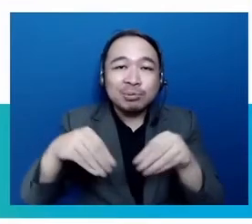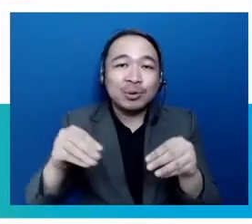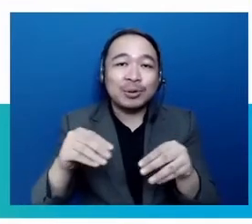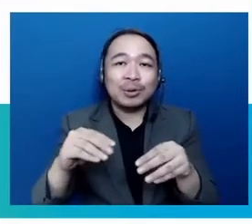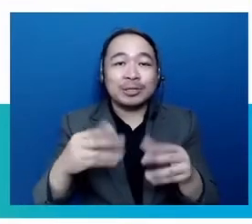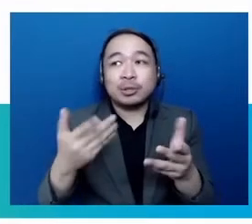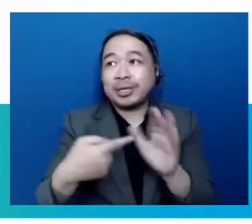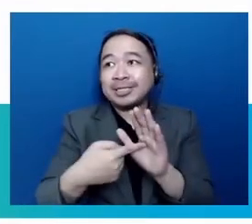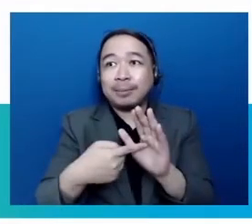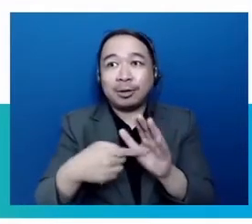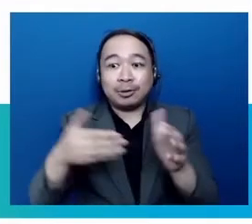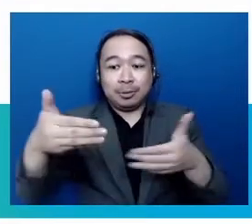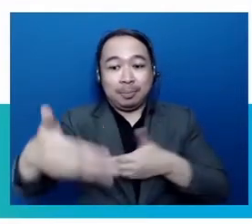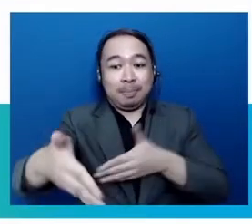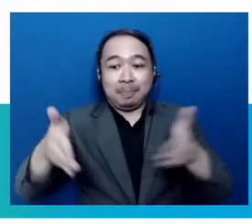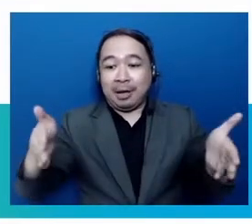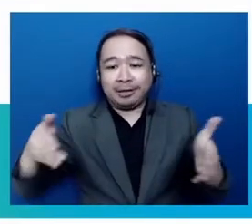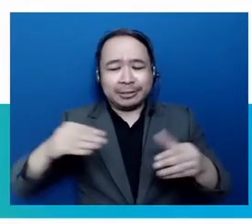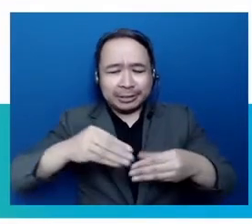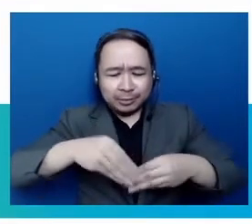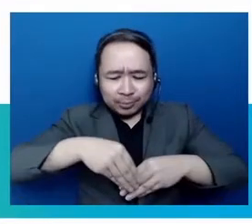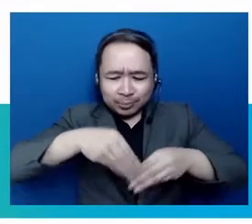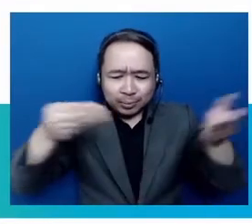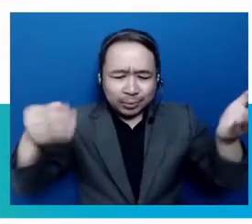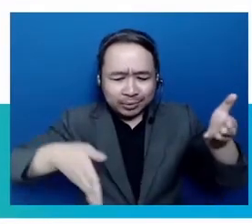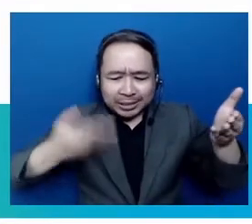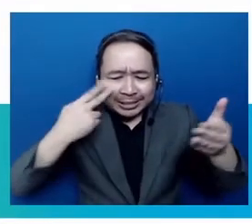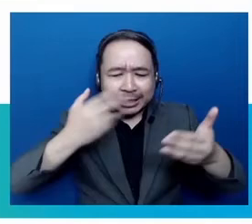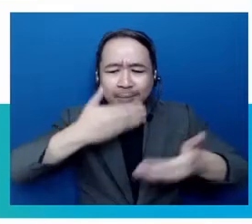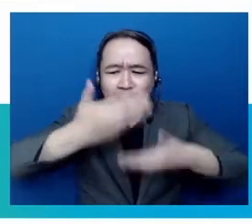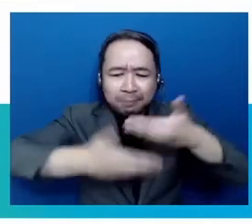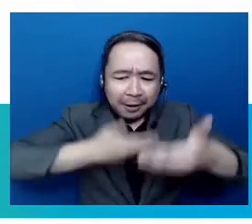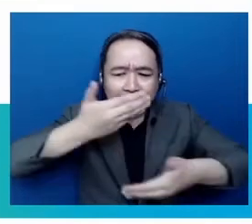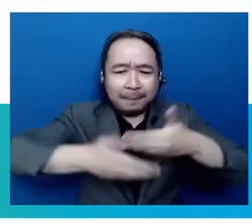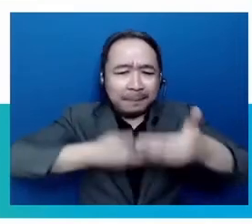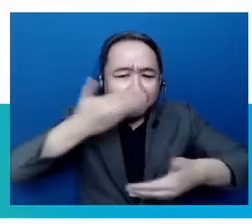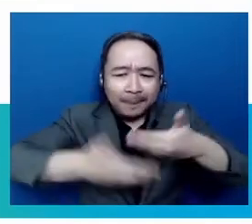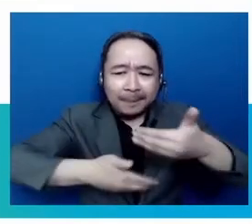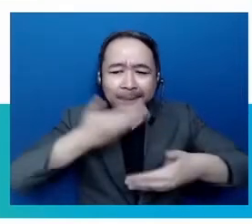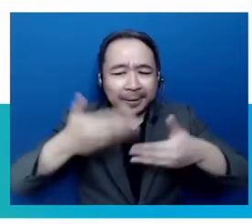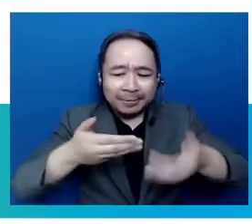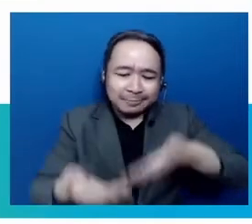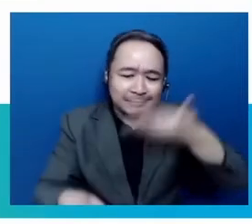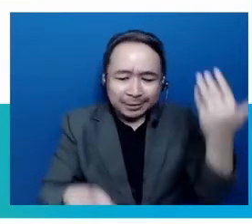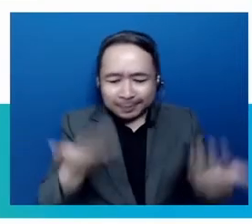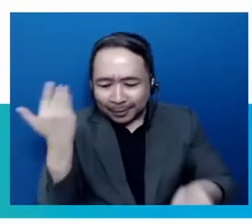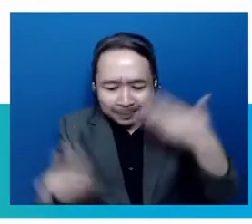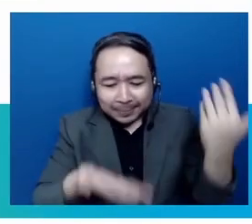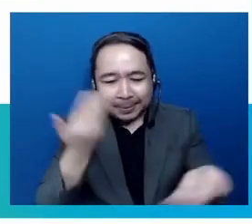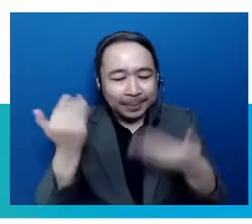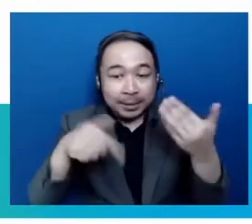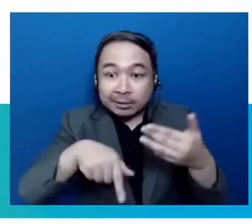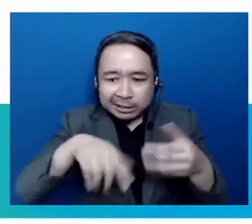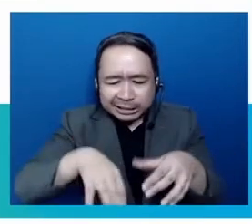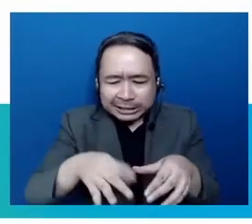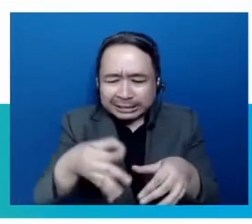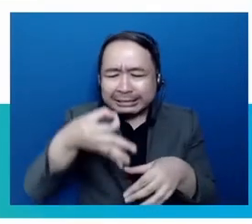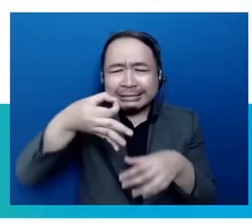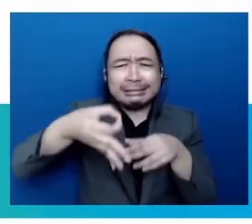box and you open it and it's just layers of bubble wrap and paper, and then your item is this